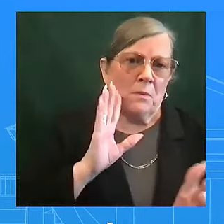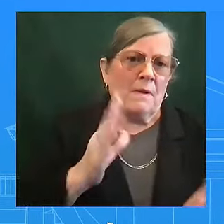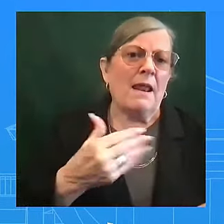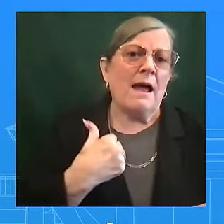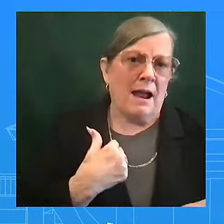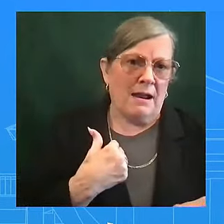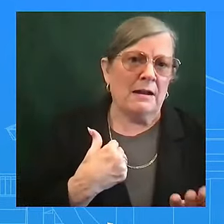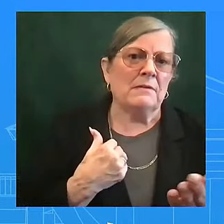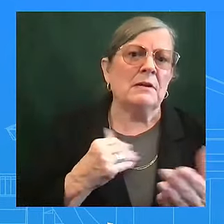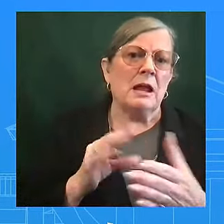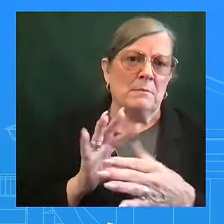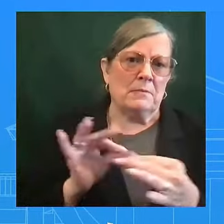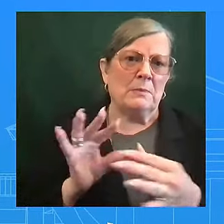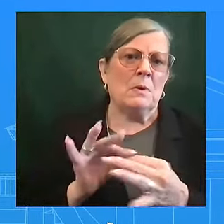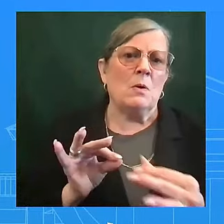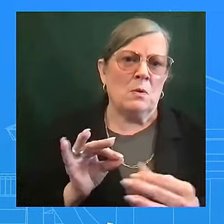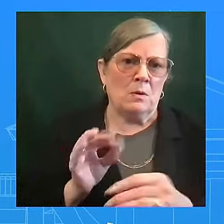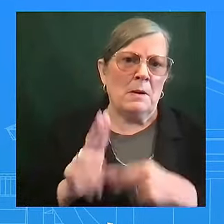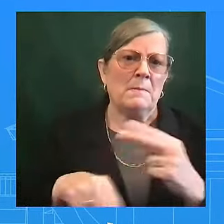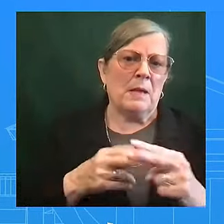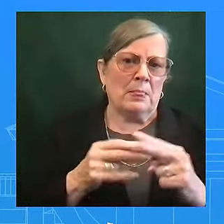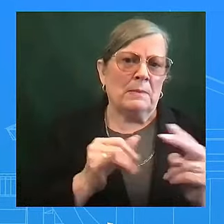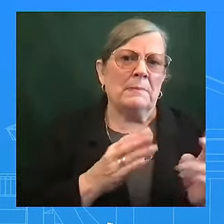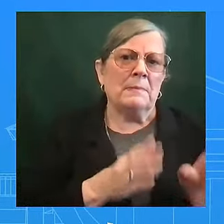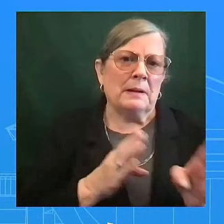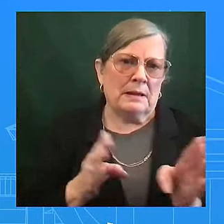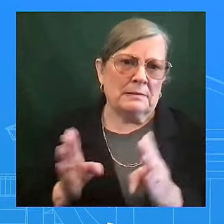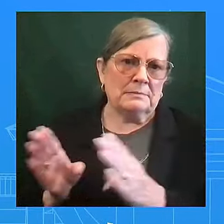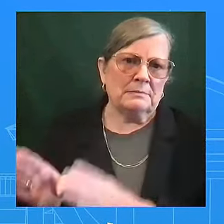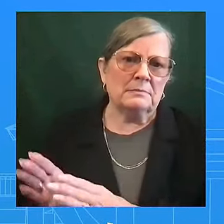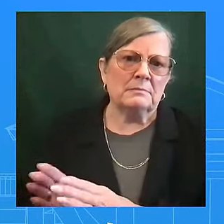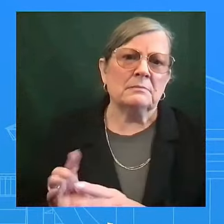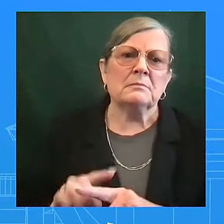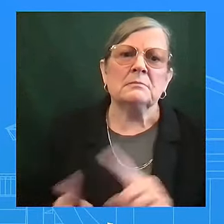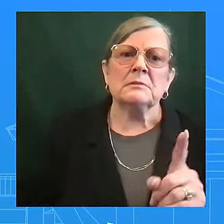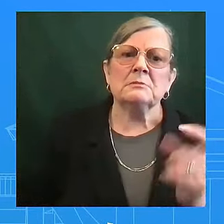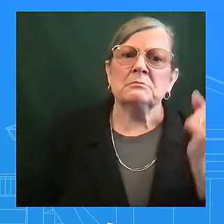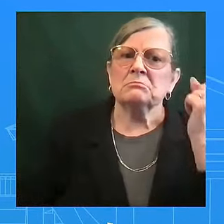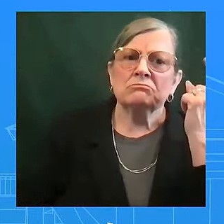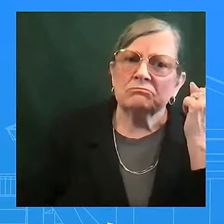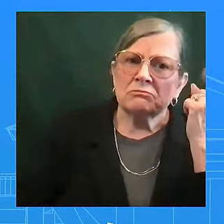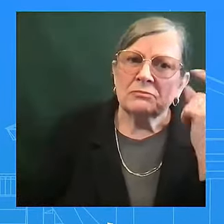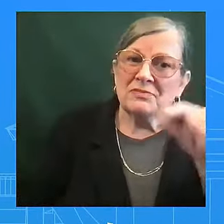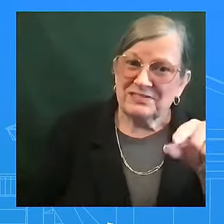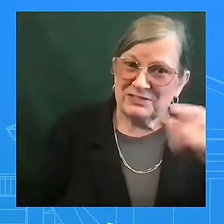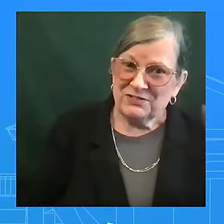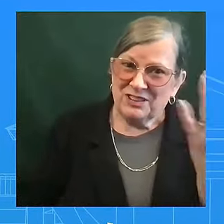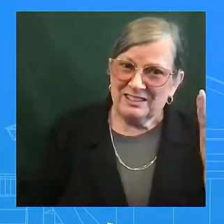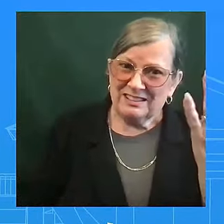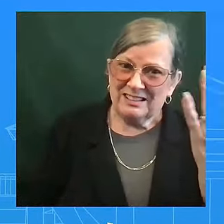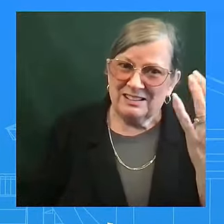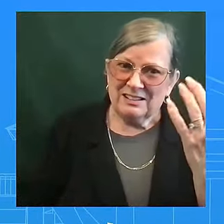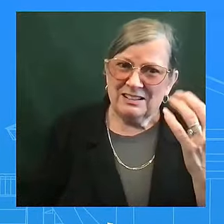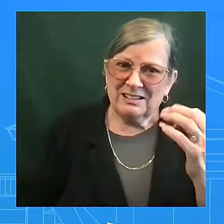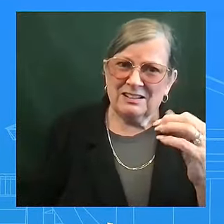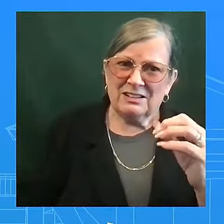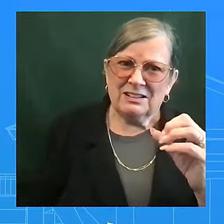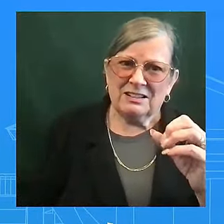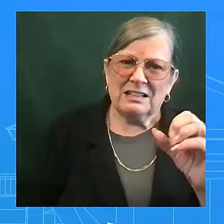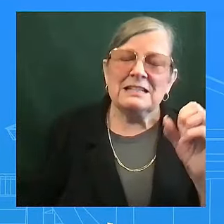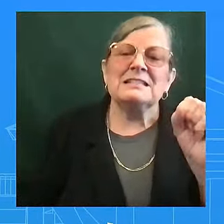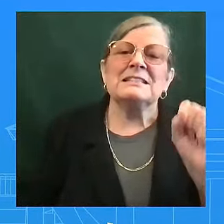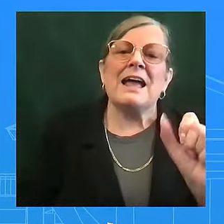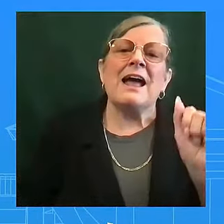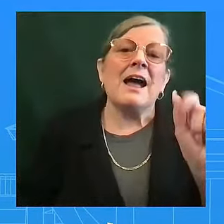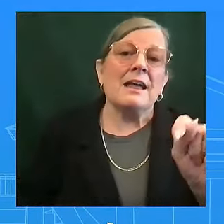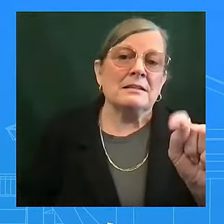the Black Excellence Brunch here on the South Lawn on Friday, as you just said. But I could share a little bit just more broadly. You can expect the